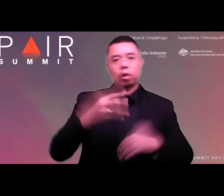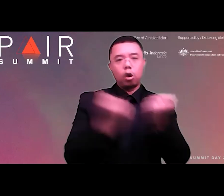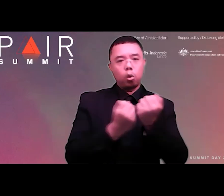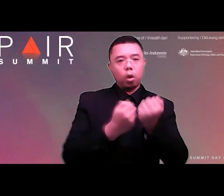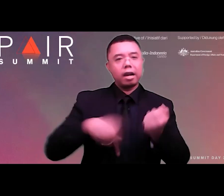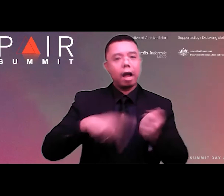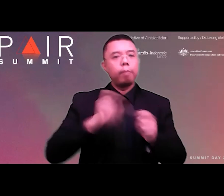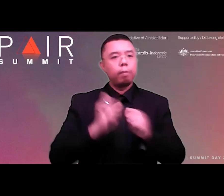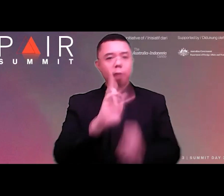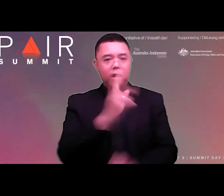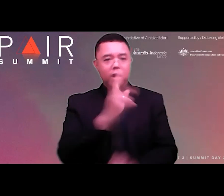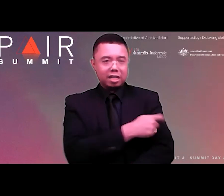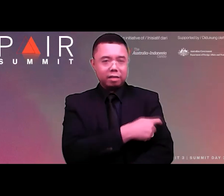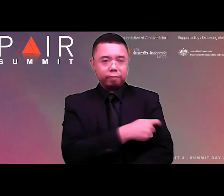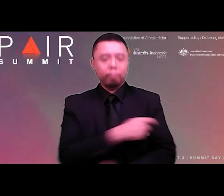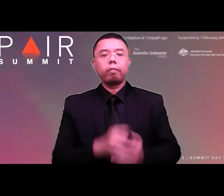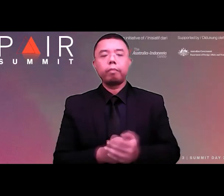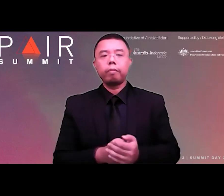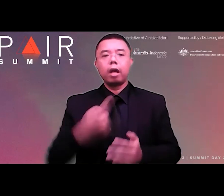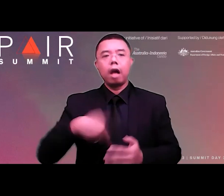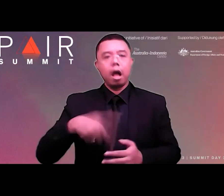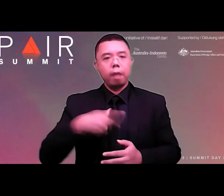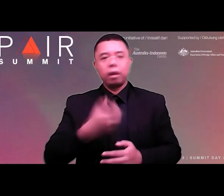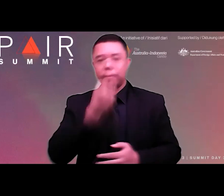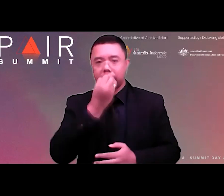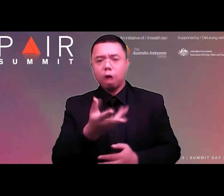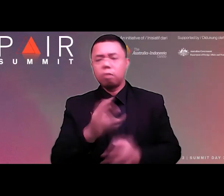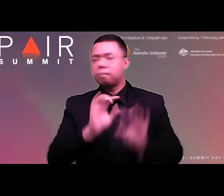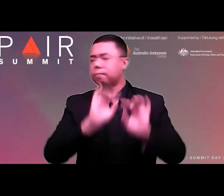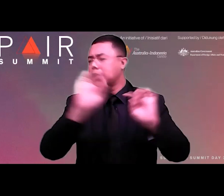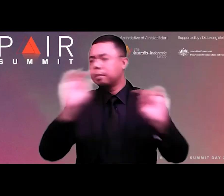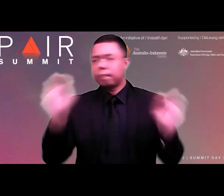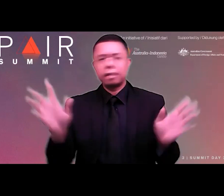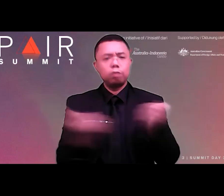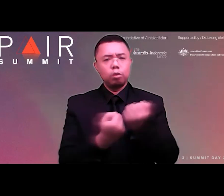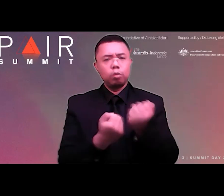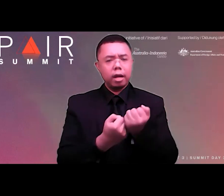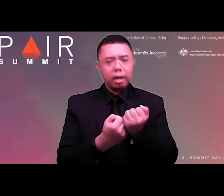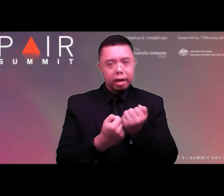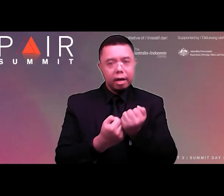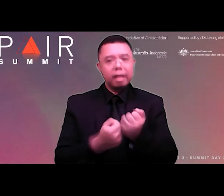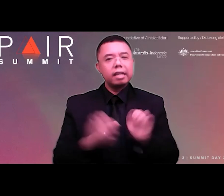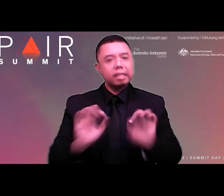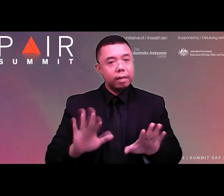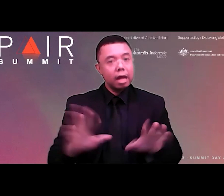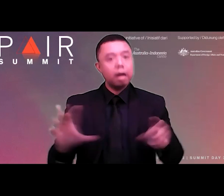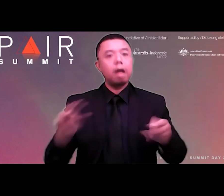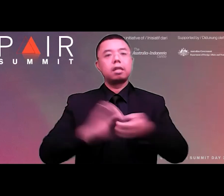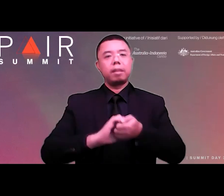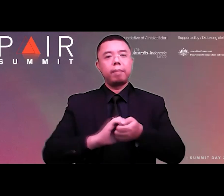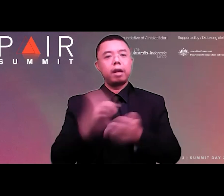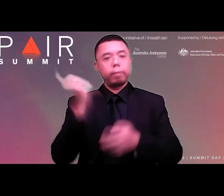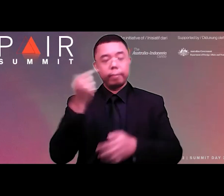We have also delivered a range of other emergency support, working in close partnership with the Indonesian government, including